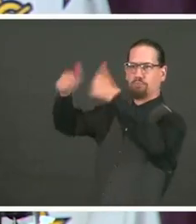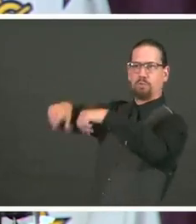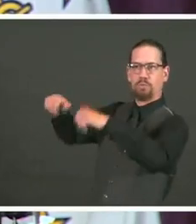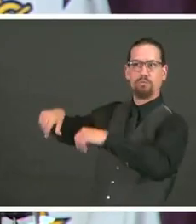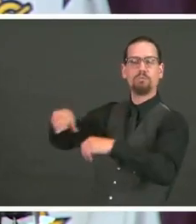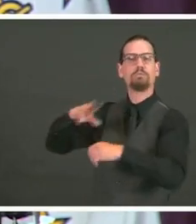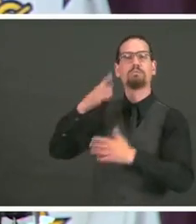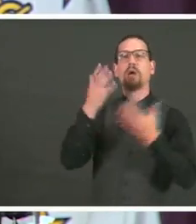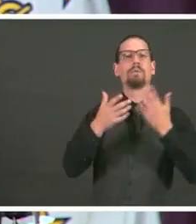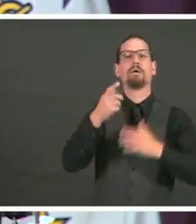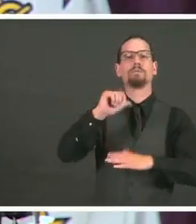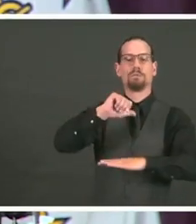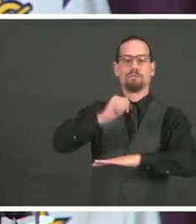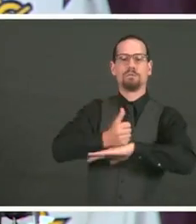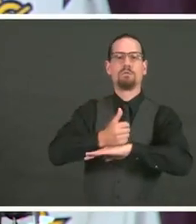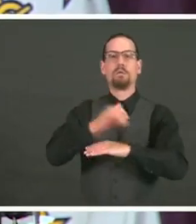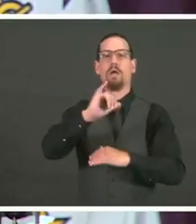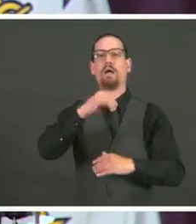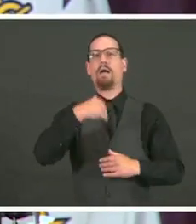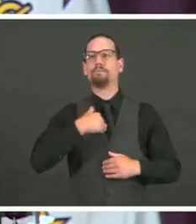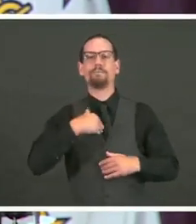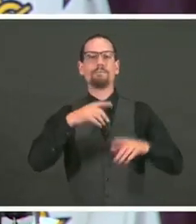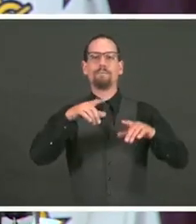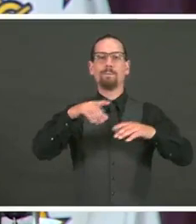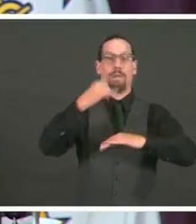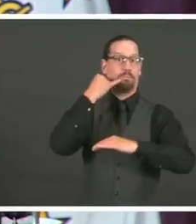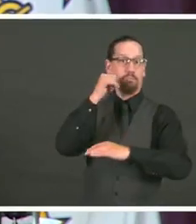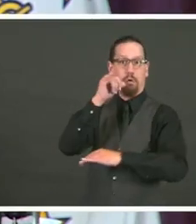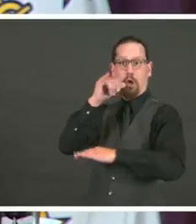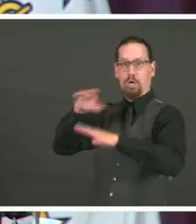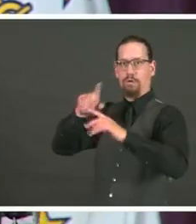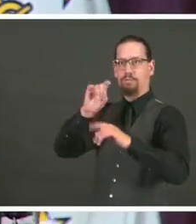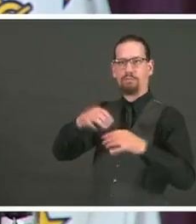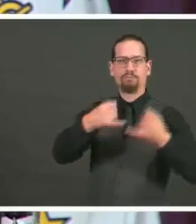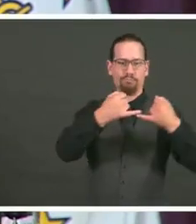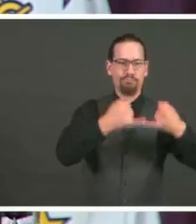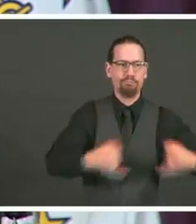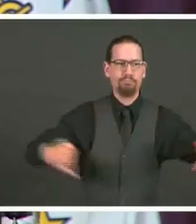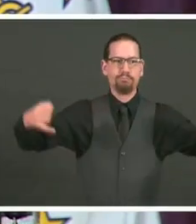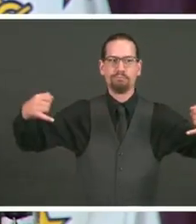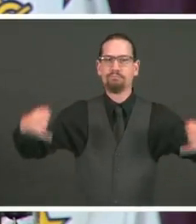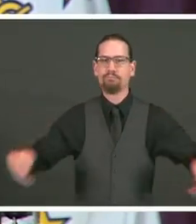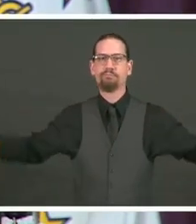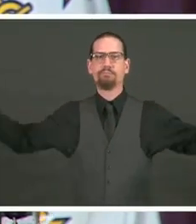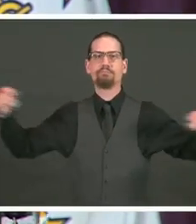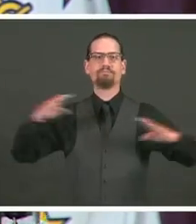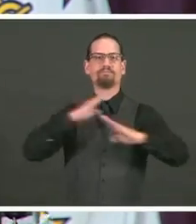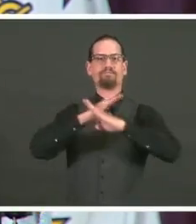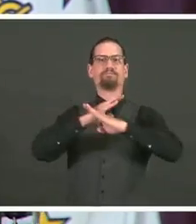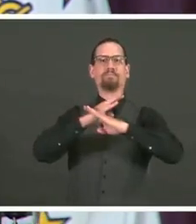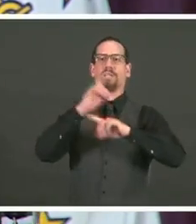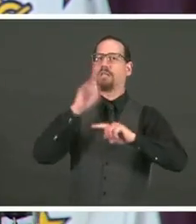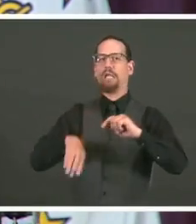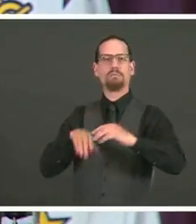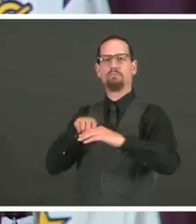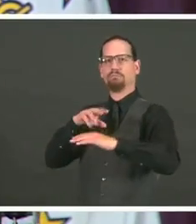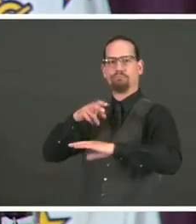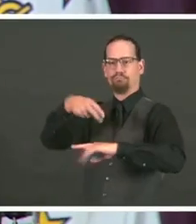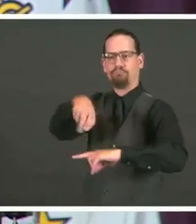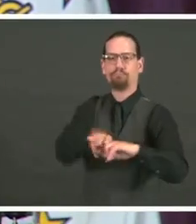I've also been talking about social gatherings. We are struggling to keep social gatherings under control. So I want to